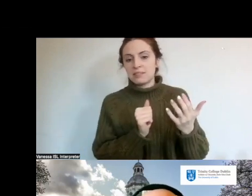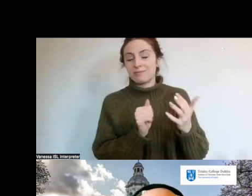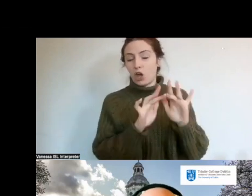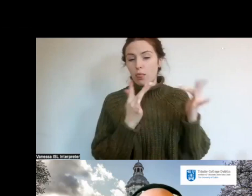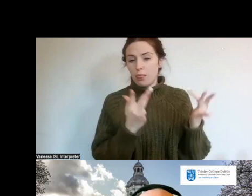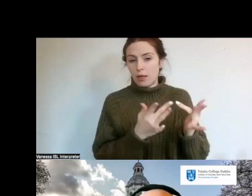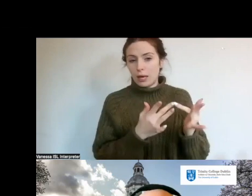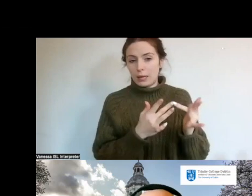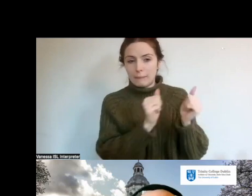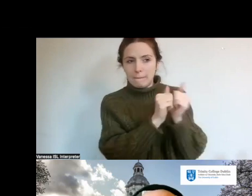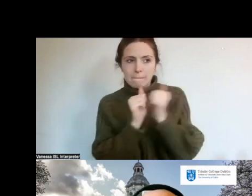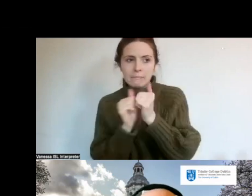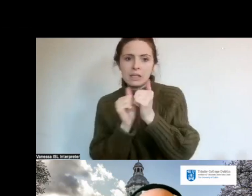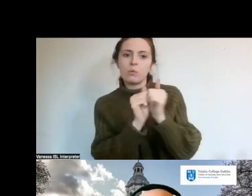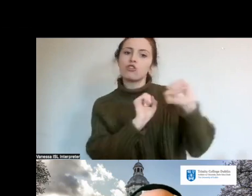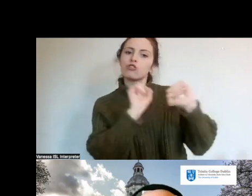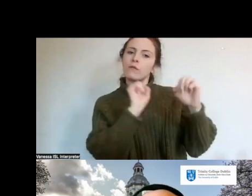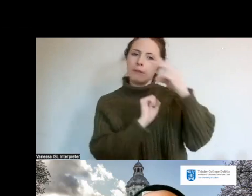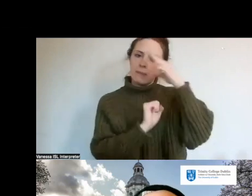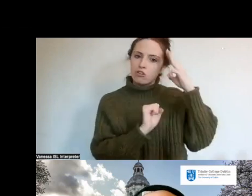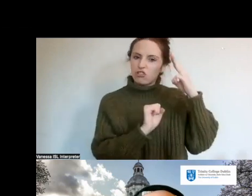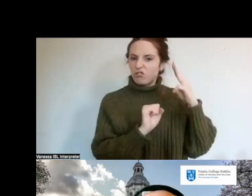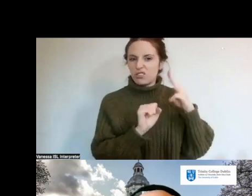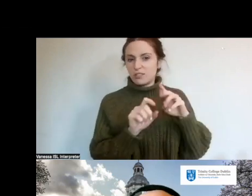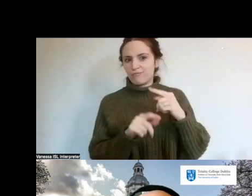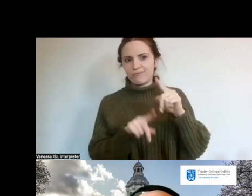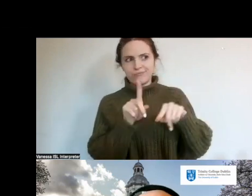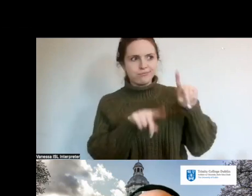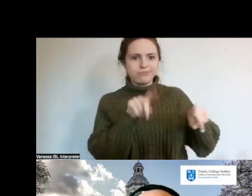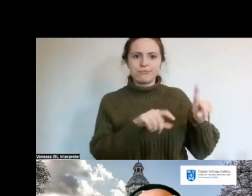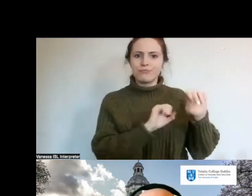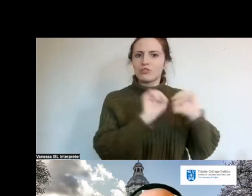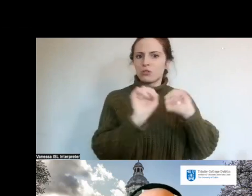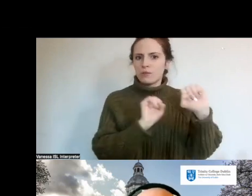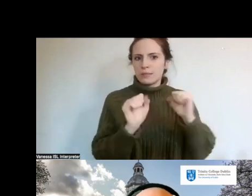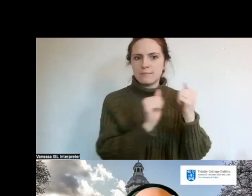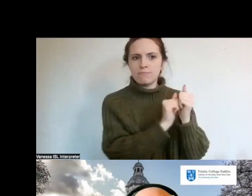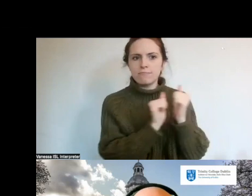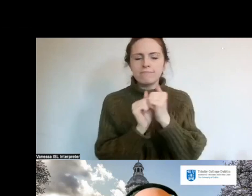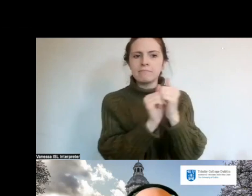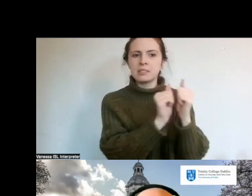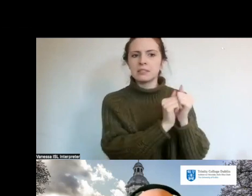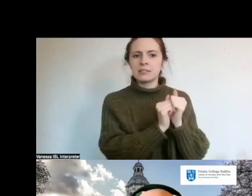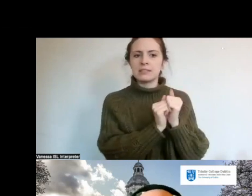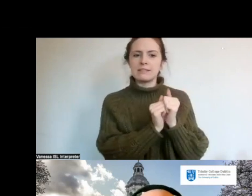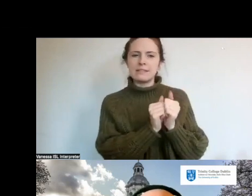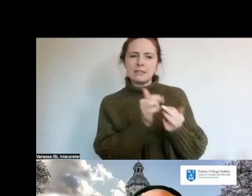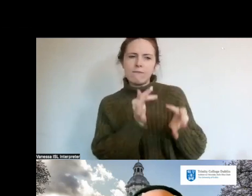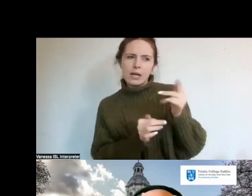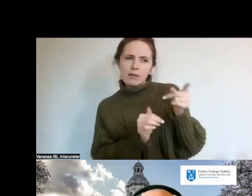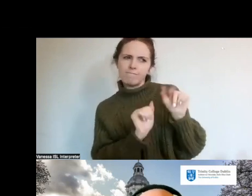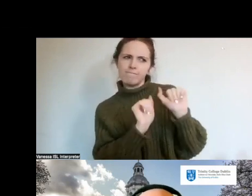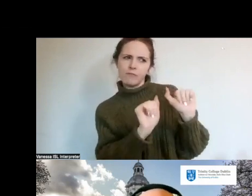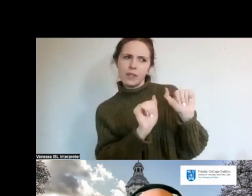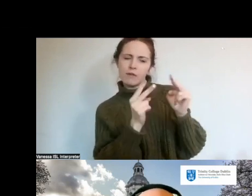virtually with service managers in a number of services and finding out what they understood in terms